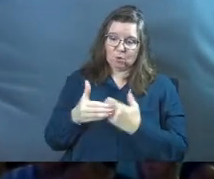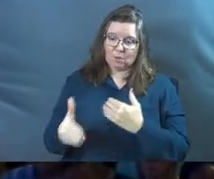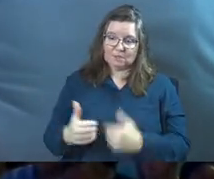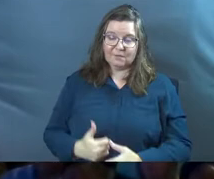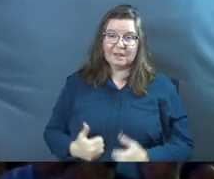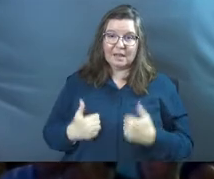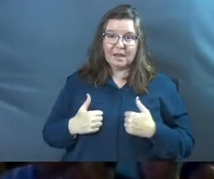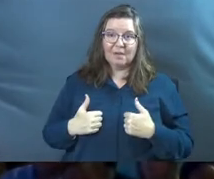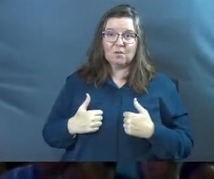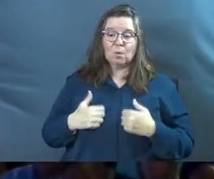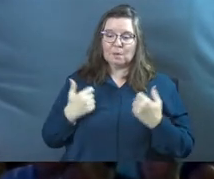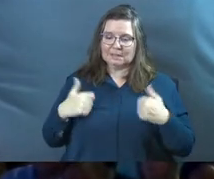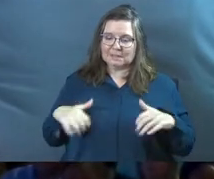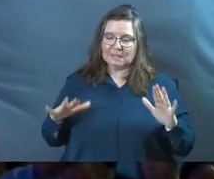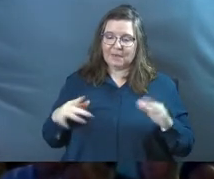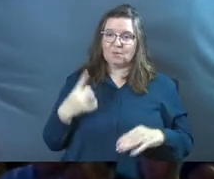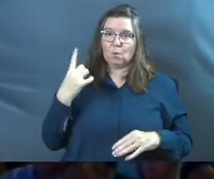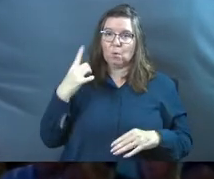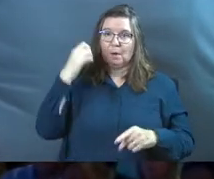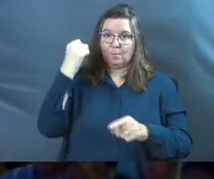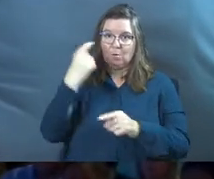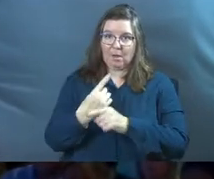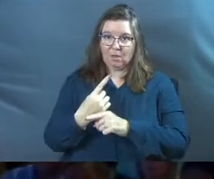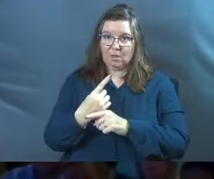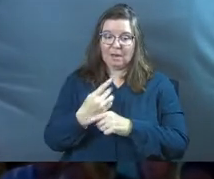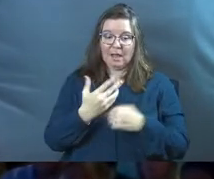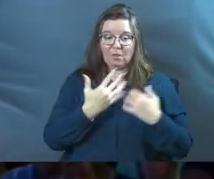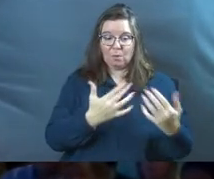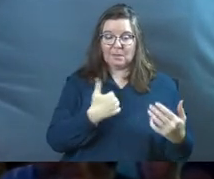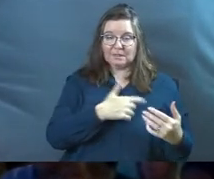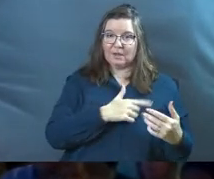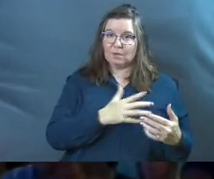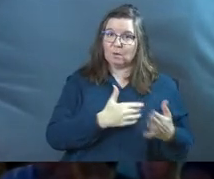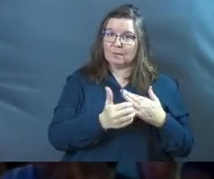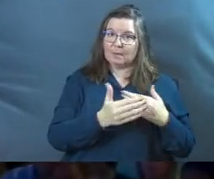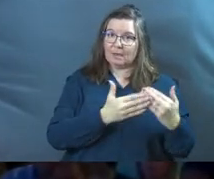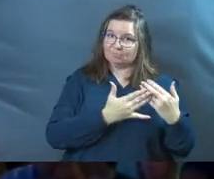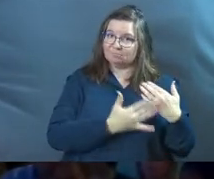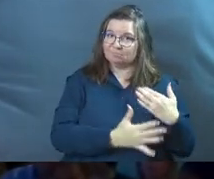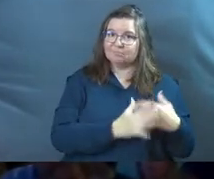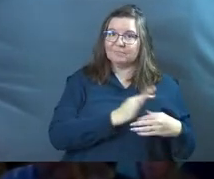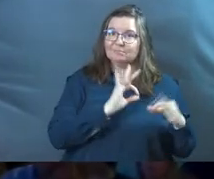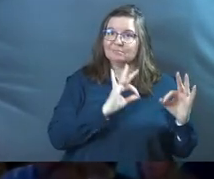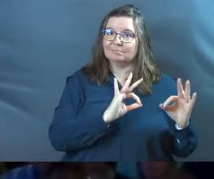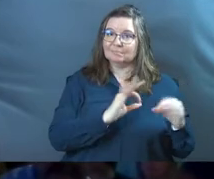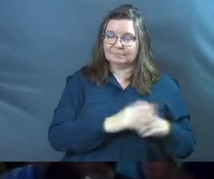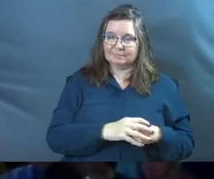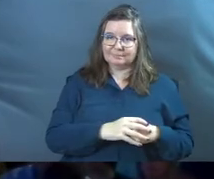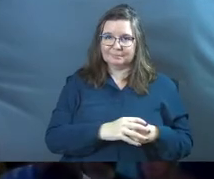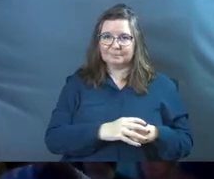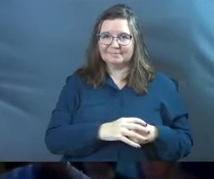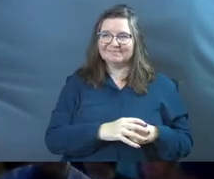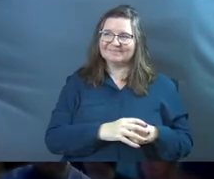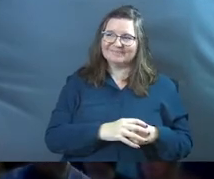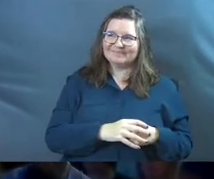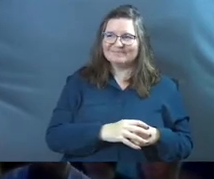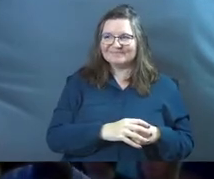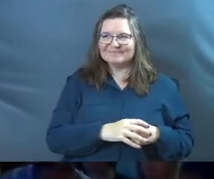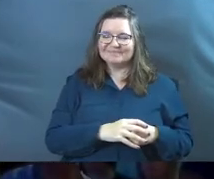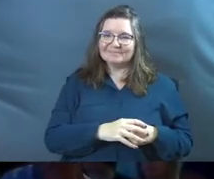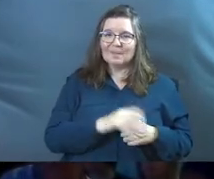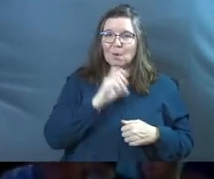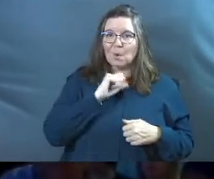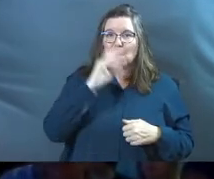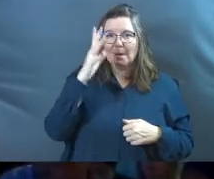life. We sacrifice one brother, and the rest of us will be comfortable for the rest of our lives. Yeah,